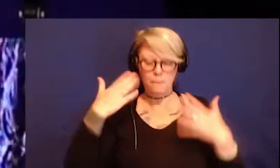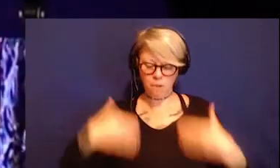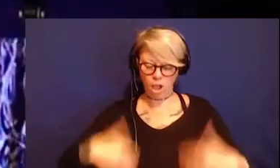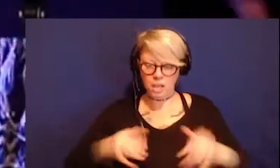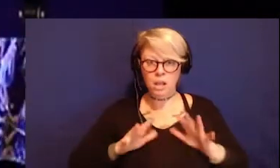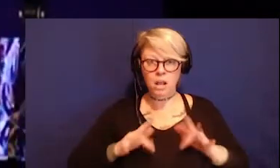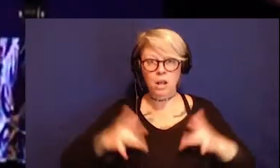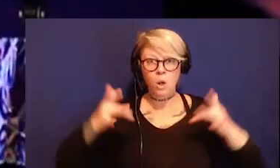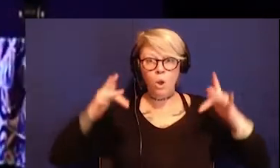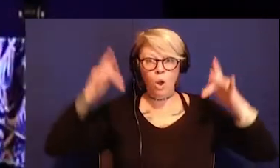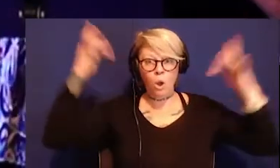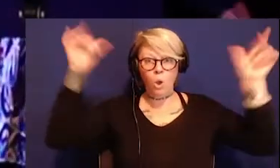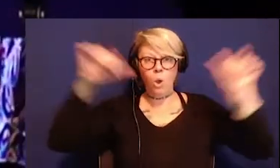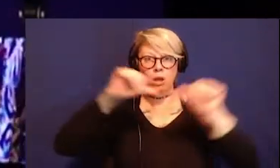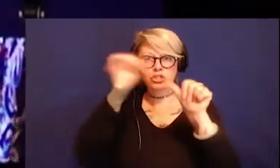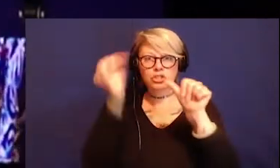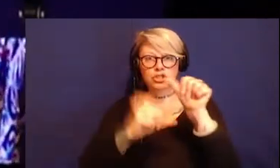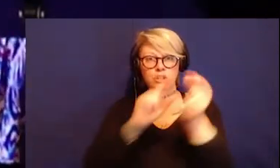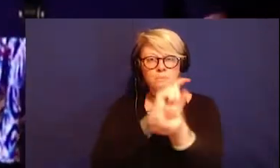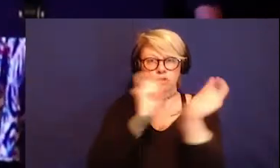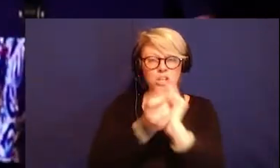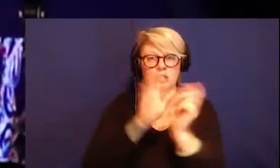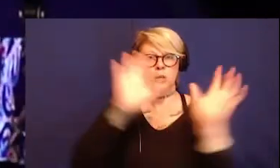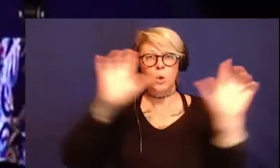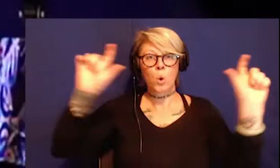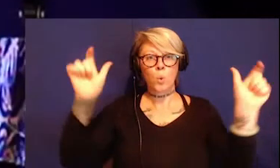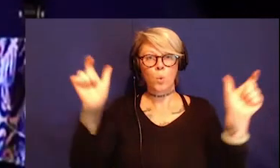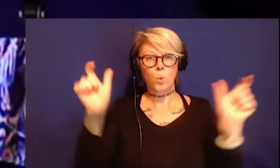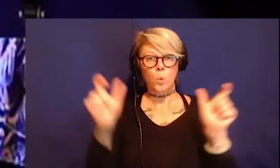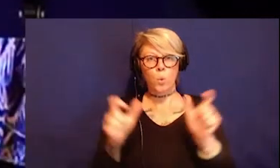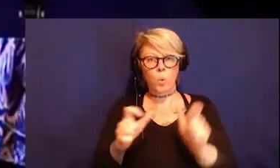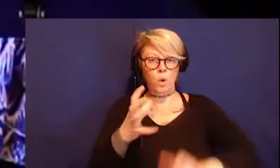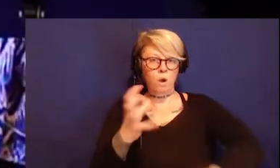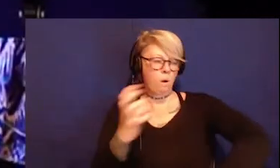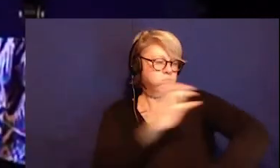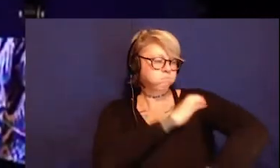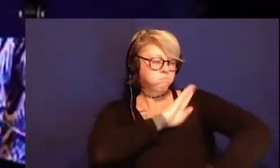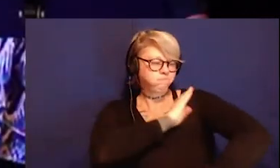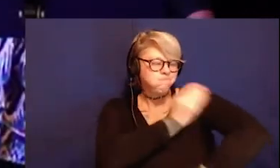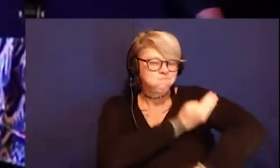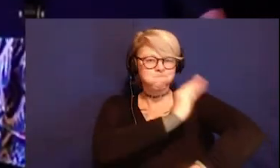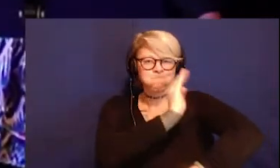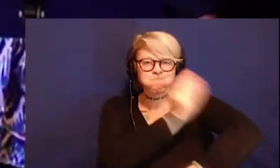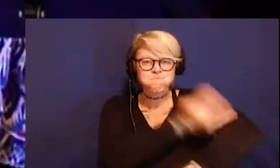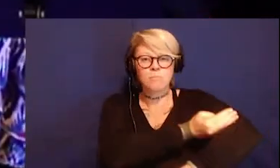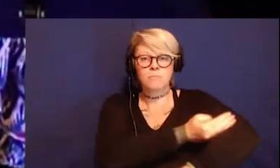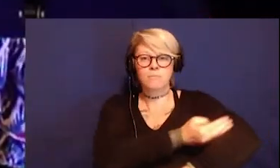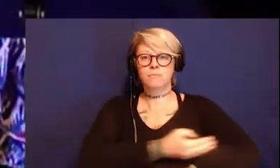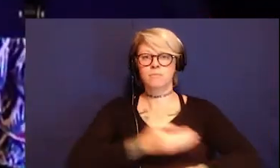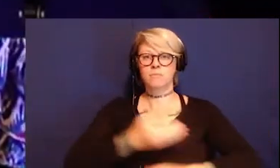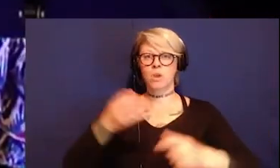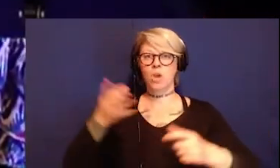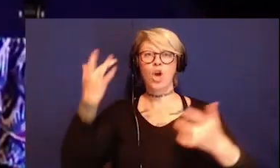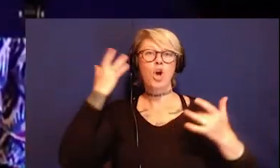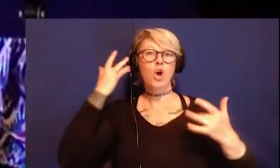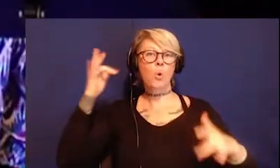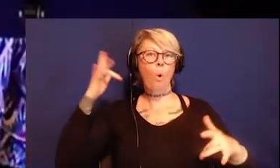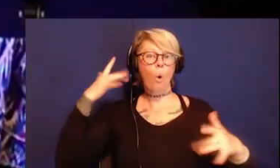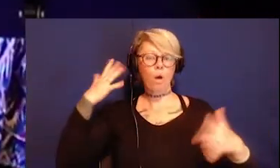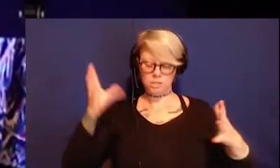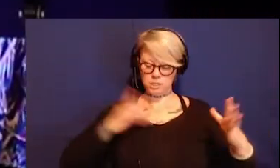Her shape changes. She gets slimmer and more muscular. A beautiful set of light gold armor starts covering her